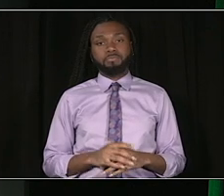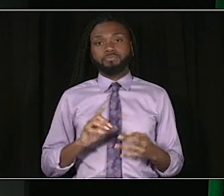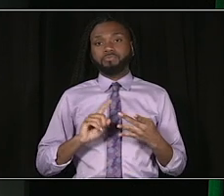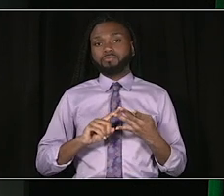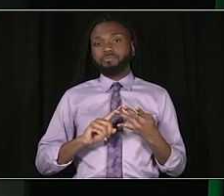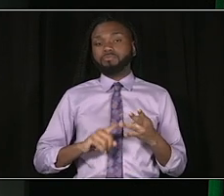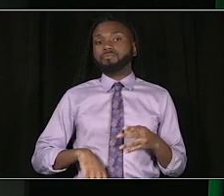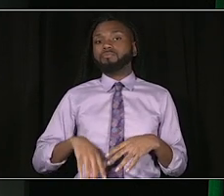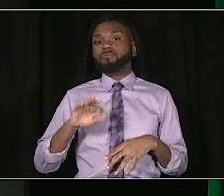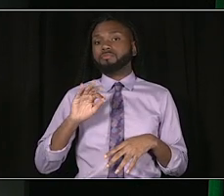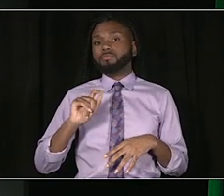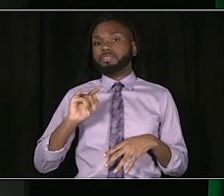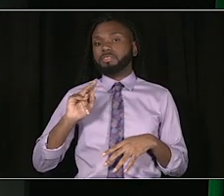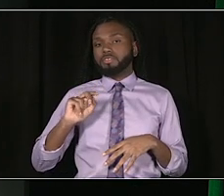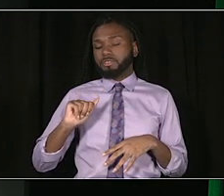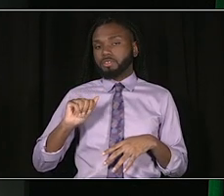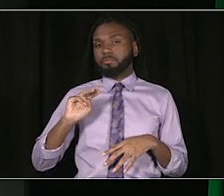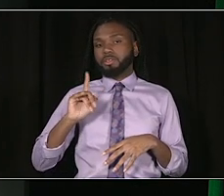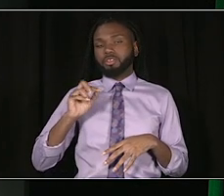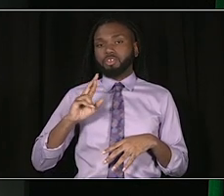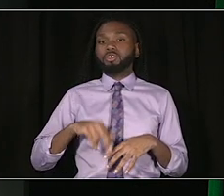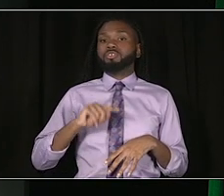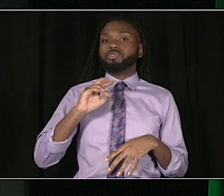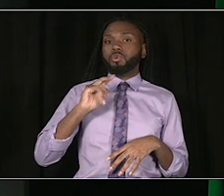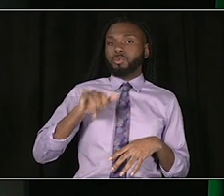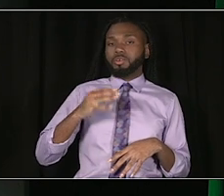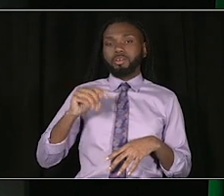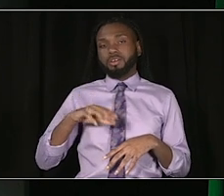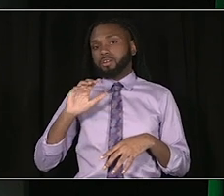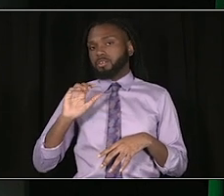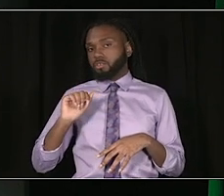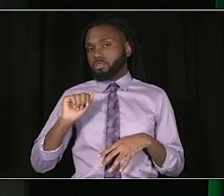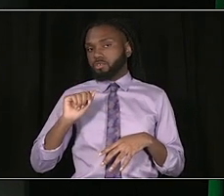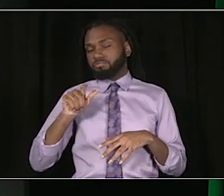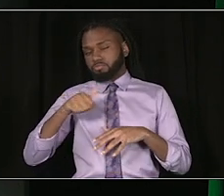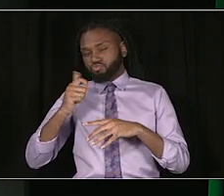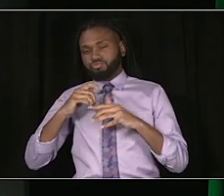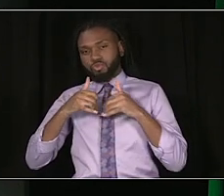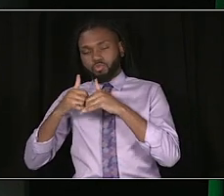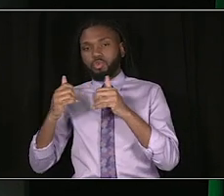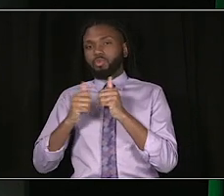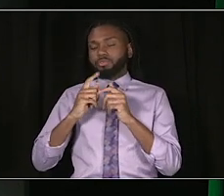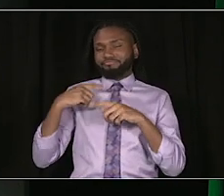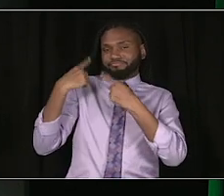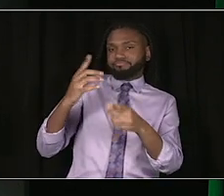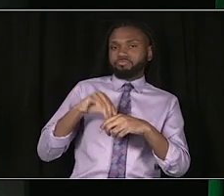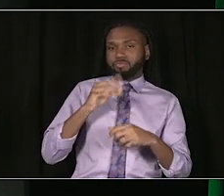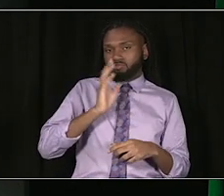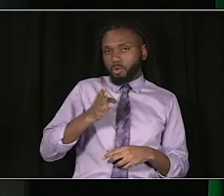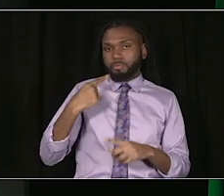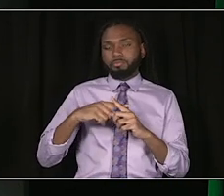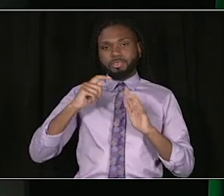Patina Miller is a Tony and Grammy Award-winning actor and singer with a successful career on Broadway and television and film.